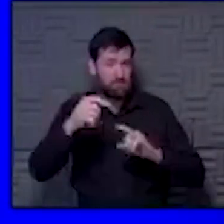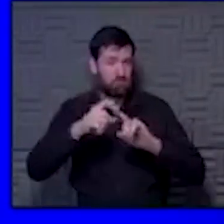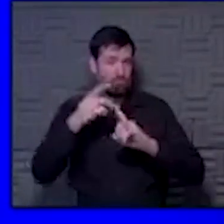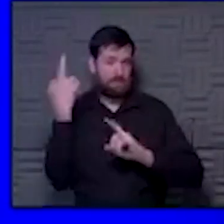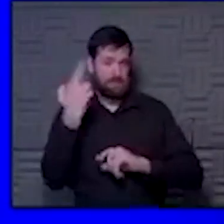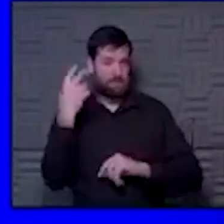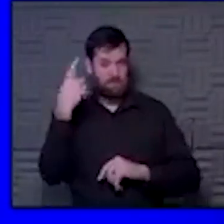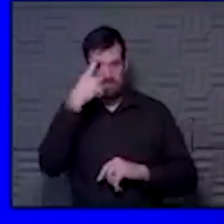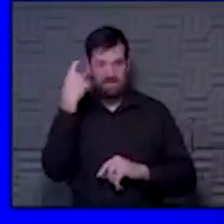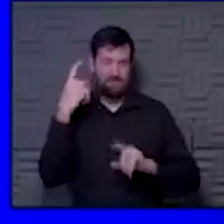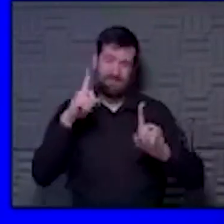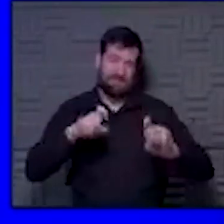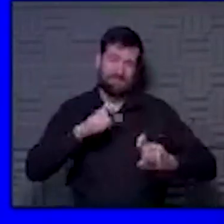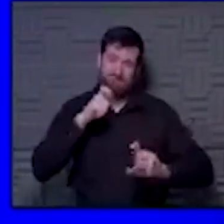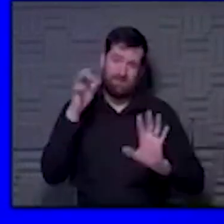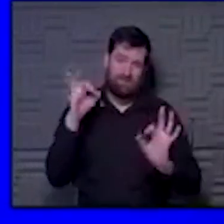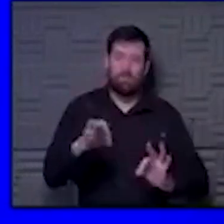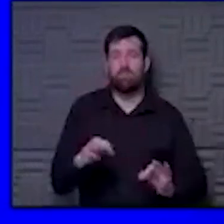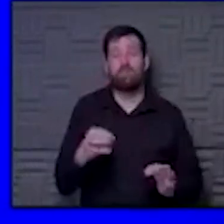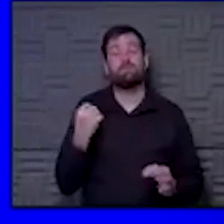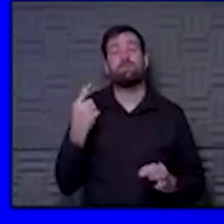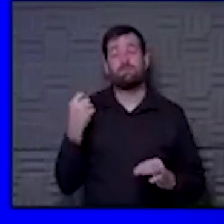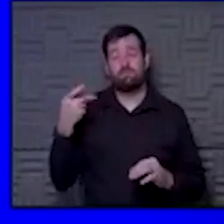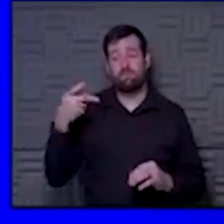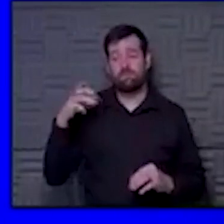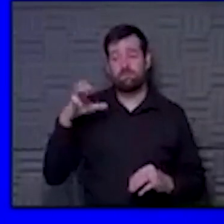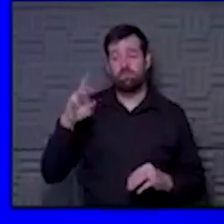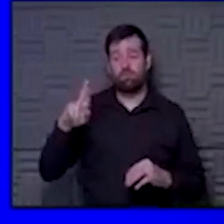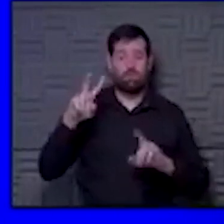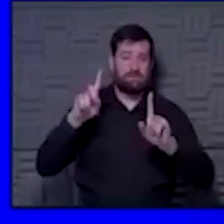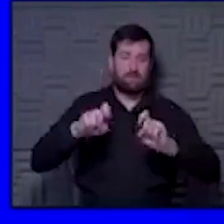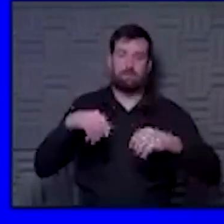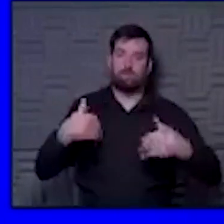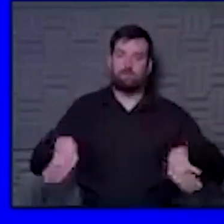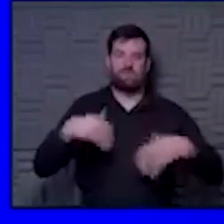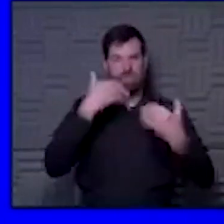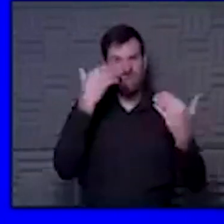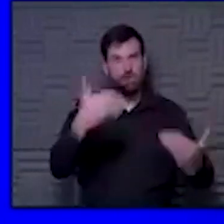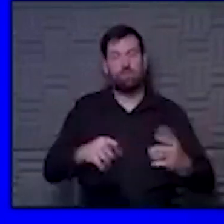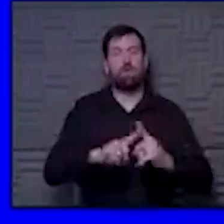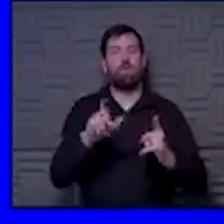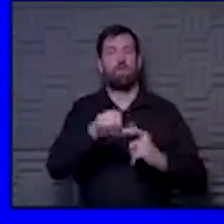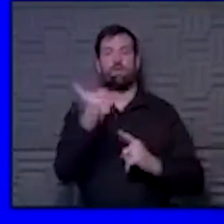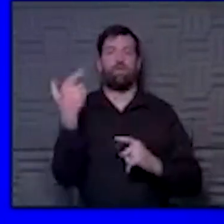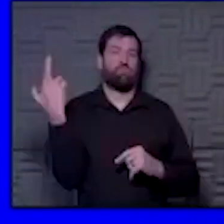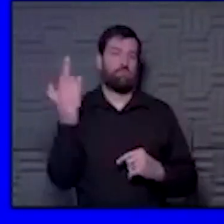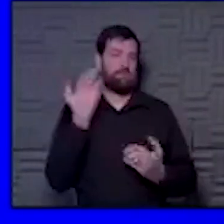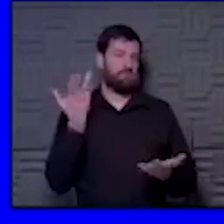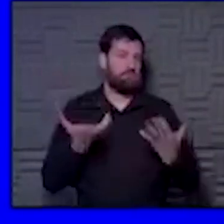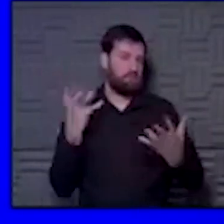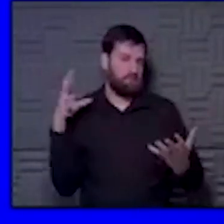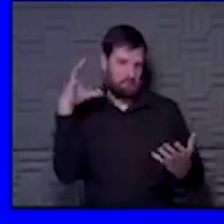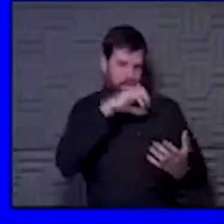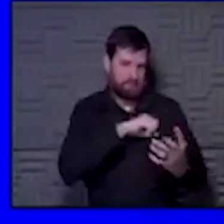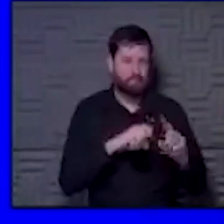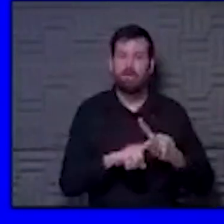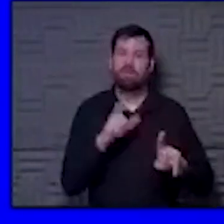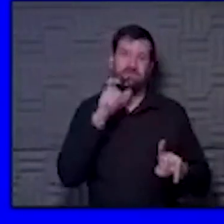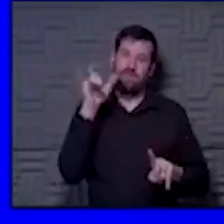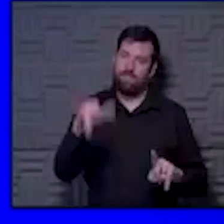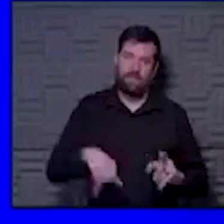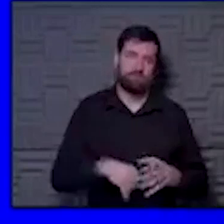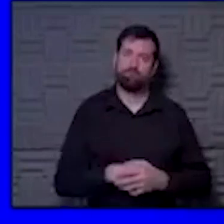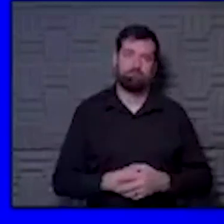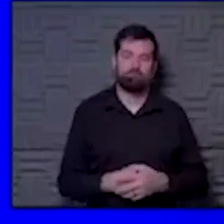because tests are not perfect, even though these PCR tests are very good. There are other reasons why the diagnosis may be missed, but it's not for that